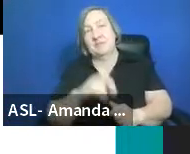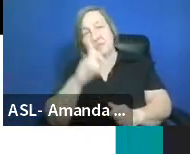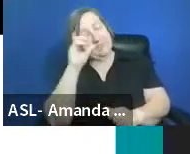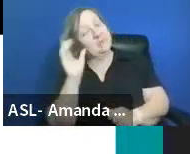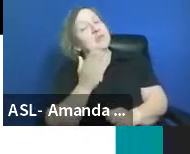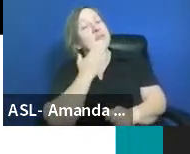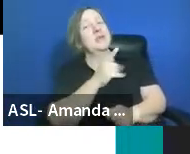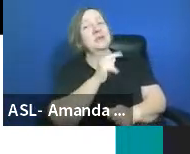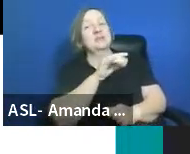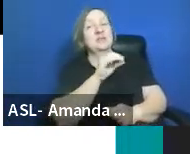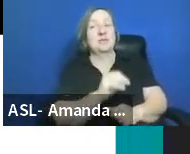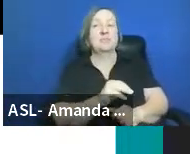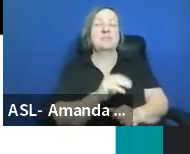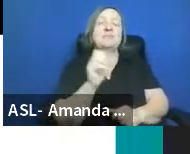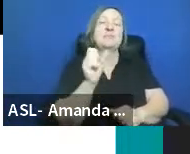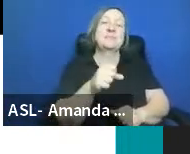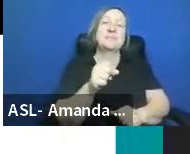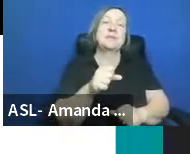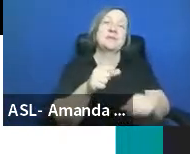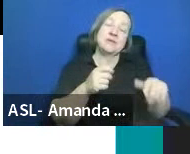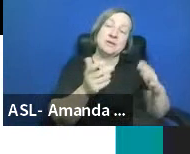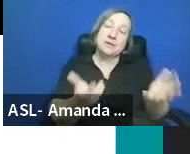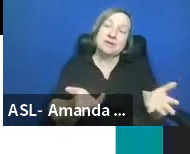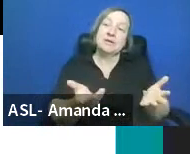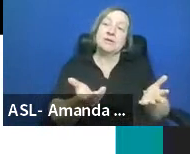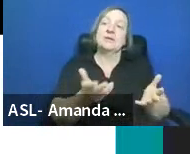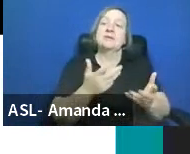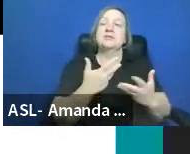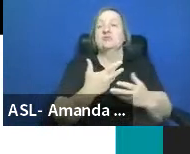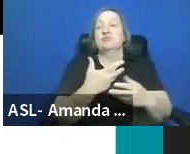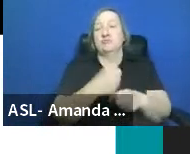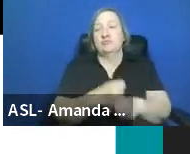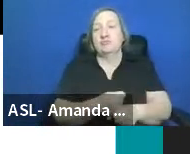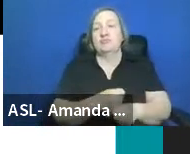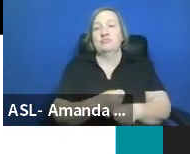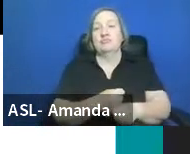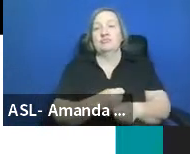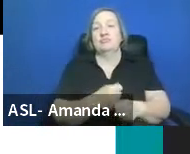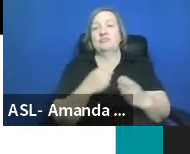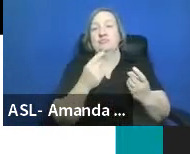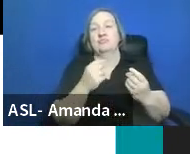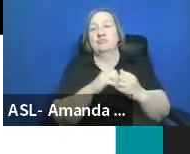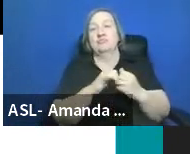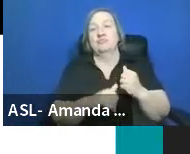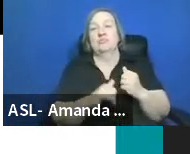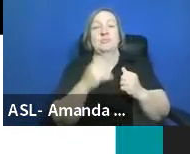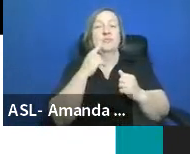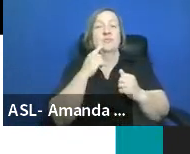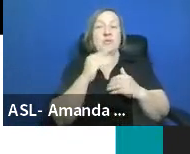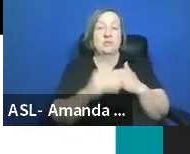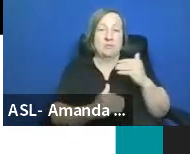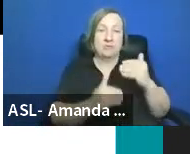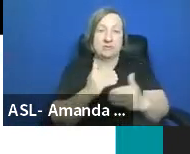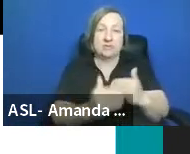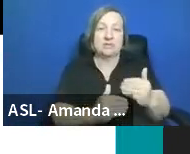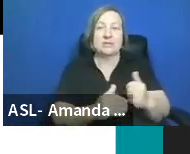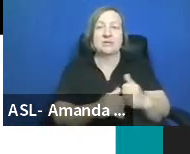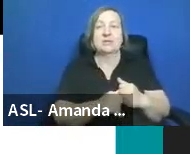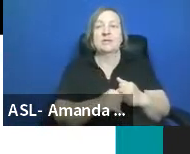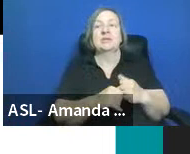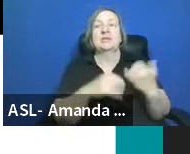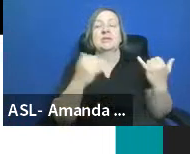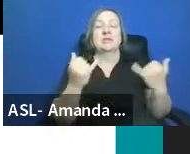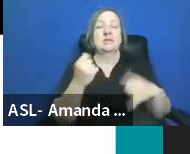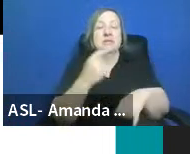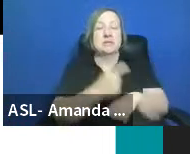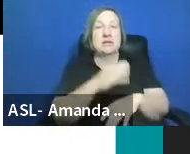Thanks, Tom. Yeah, so just to recap where we're going with this in terms of the process. So today we're talking